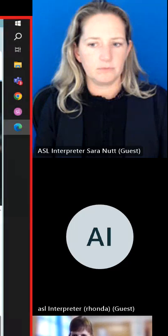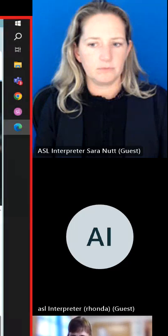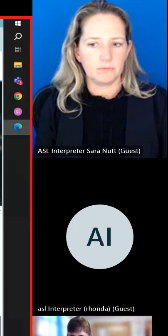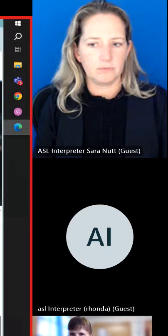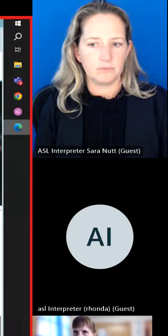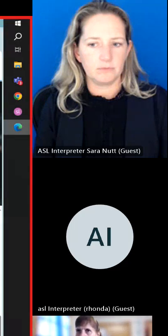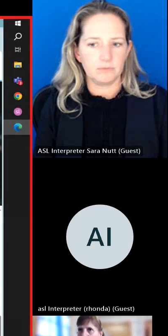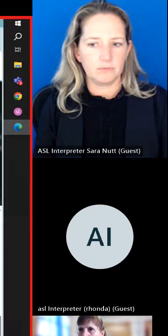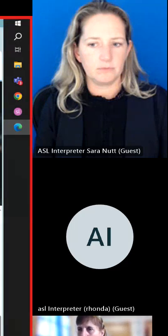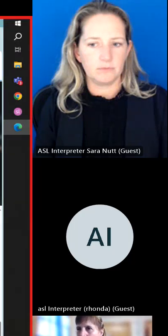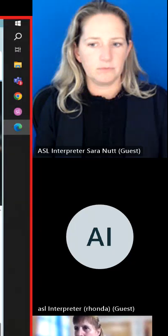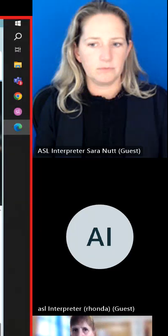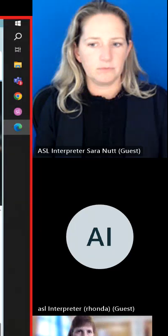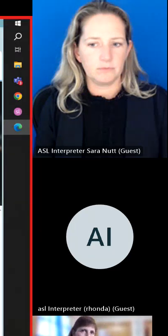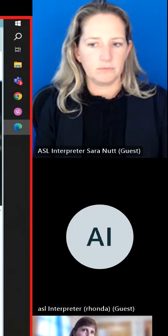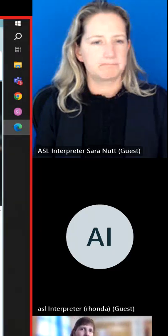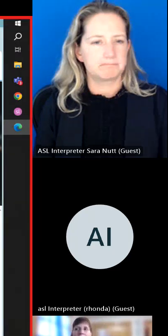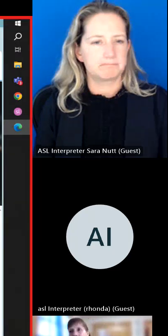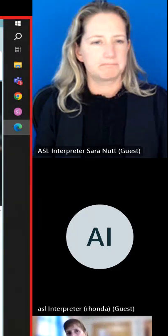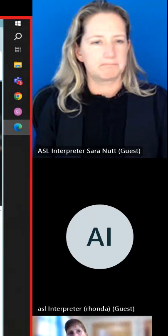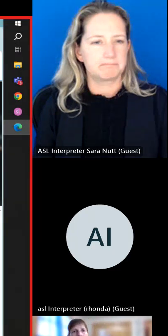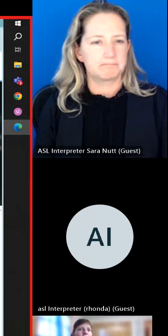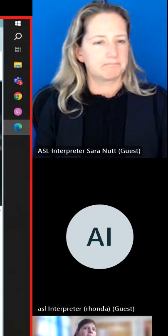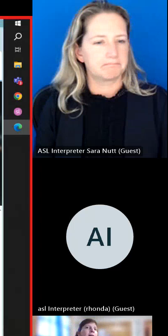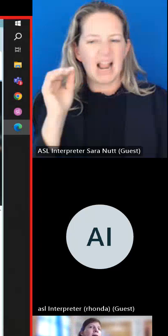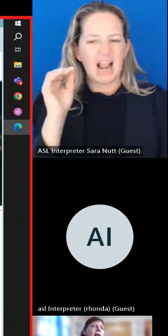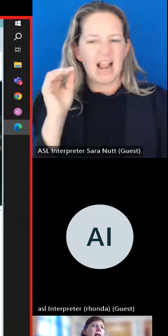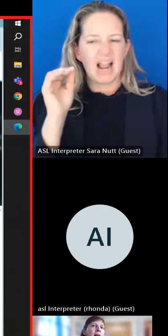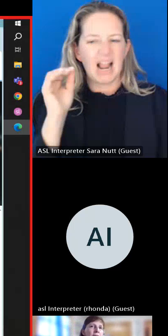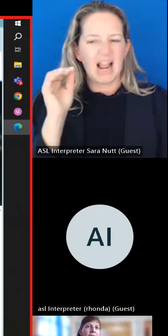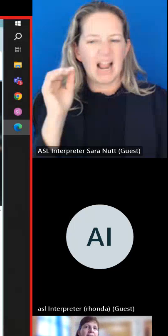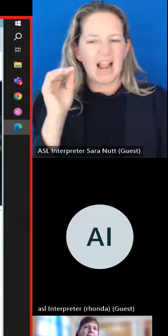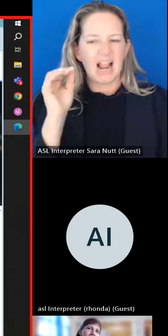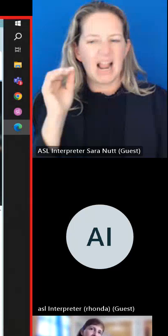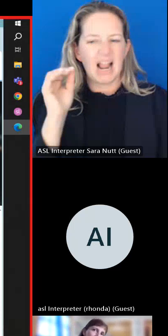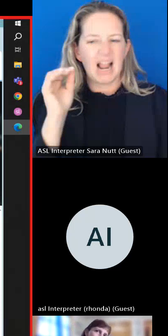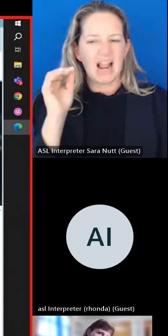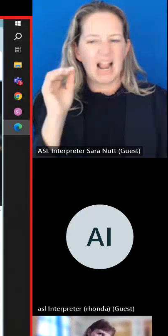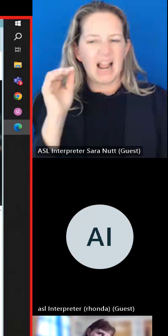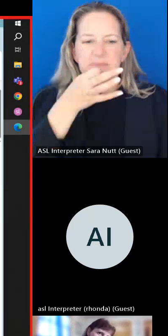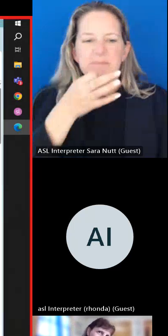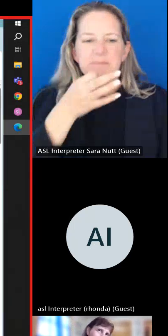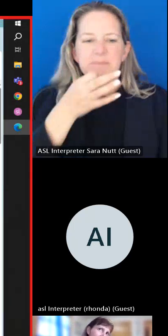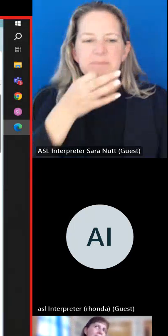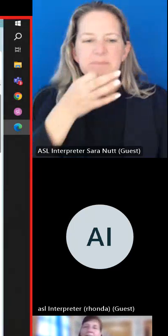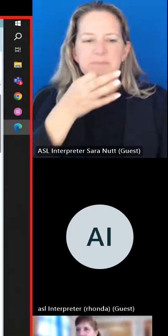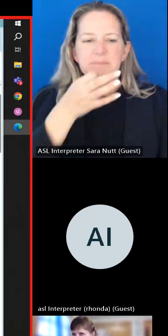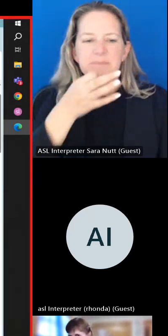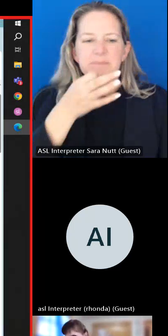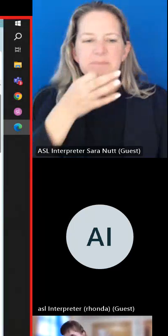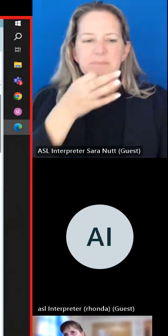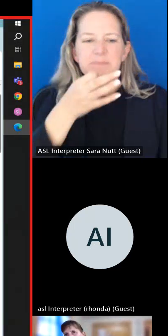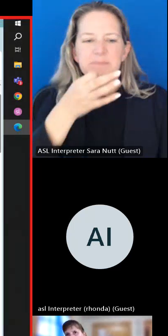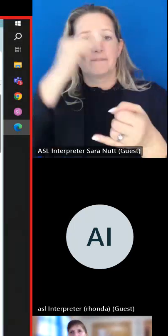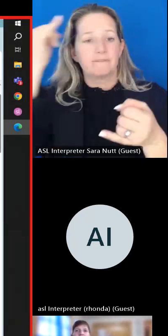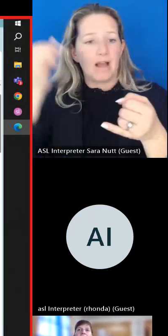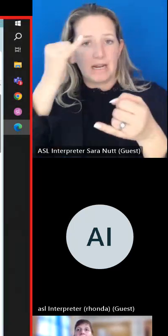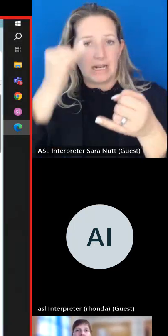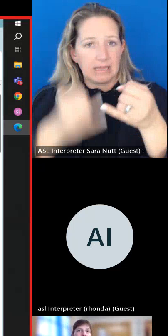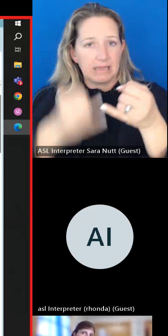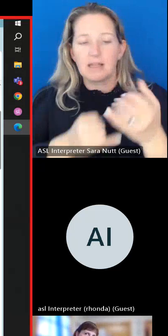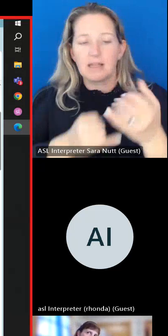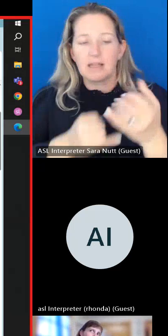So I'm not seeing anyone. I know we're running out of time. So finally, the last piece of the